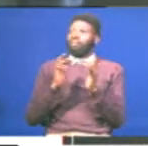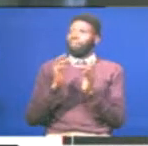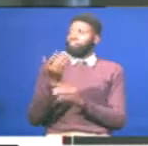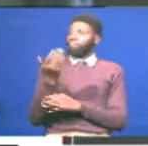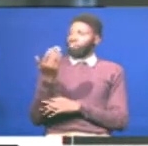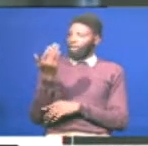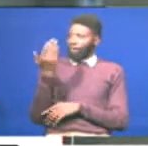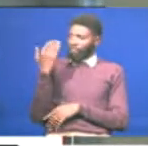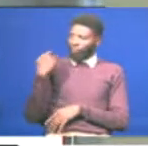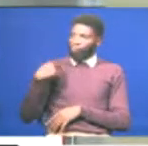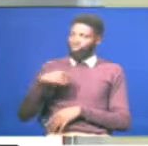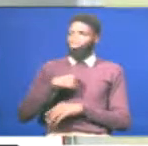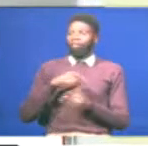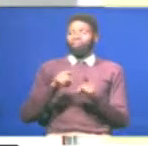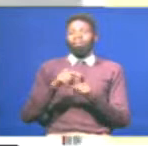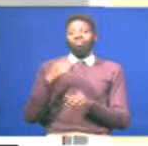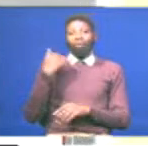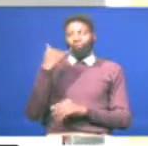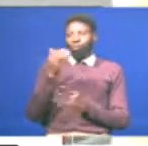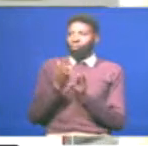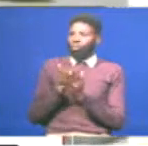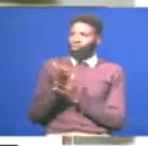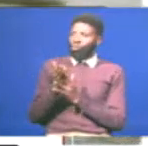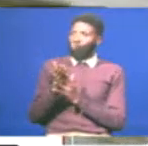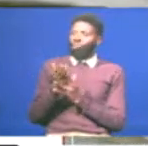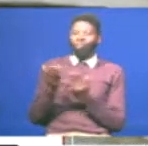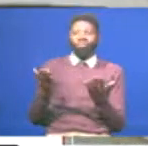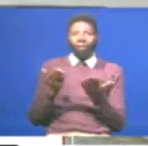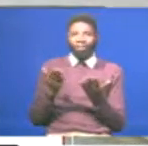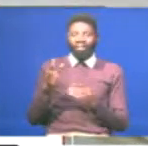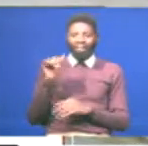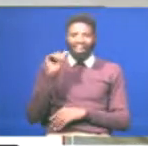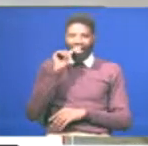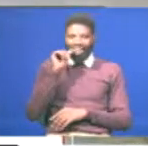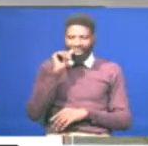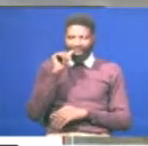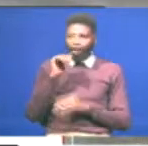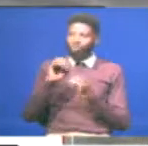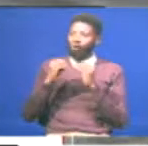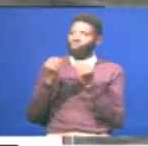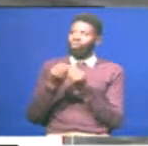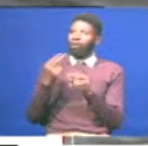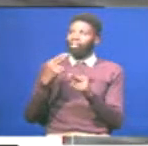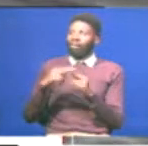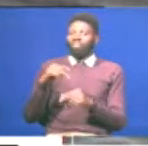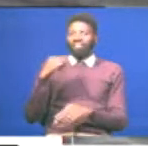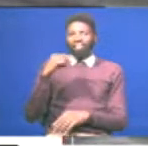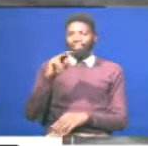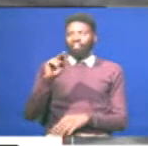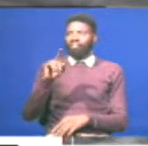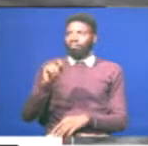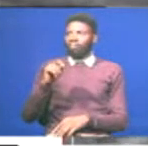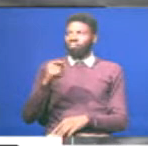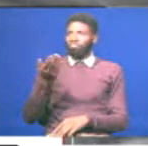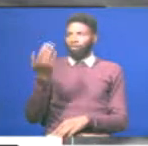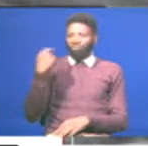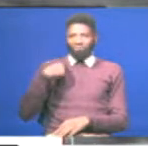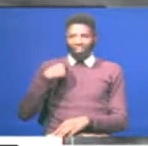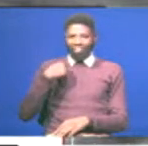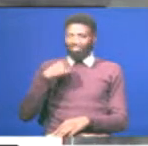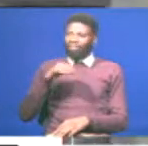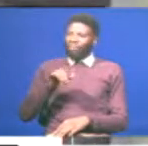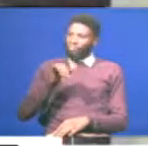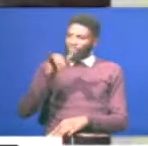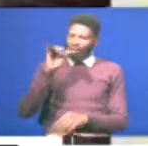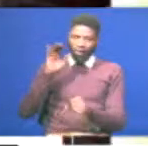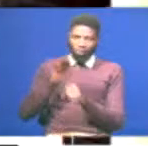call through London, an organization called GreenNet. Mm-hmm. And of course, often I used to travel a lot. So my wife herself became